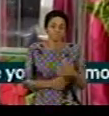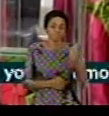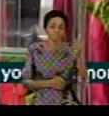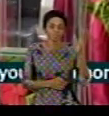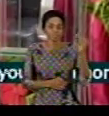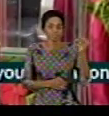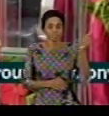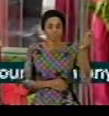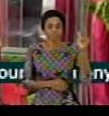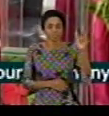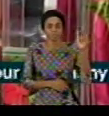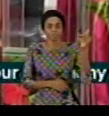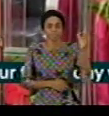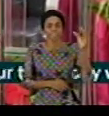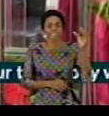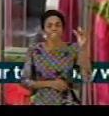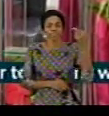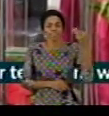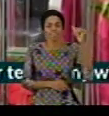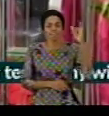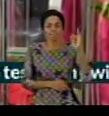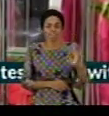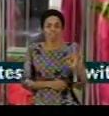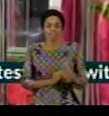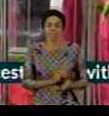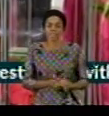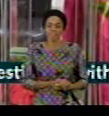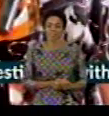I'm from Heritage District